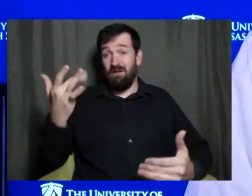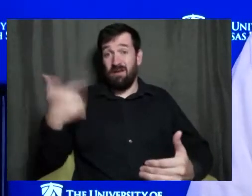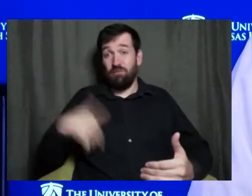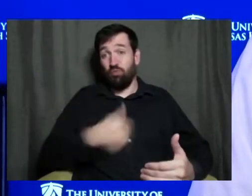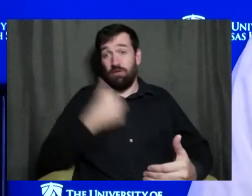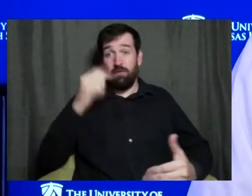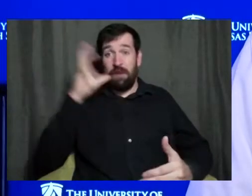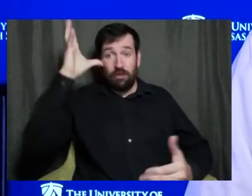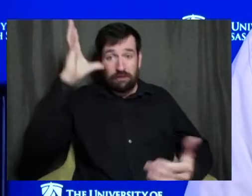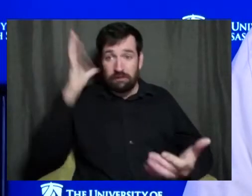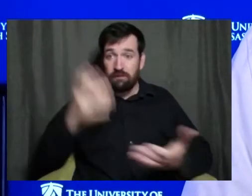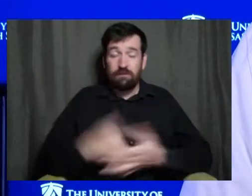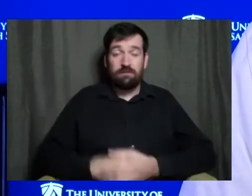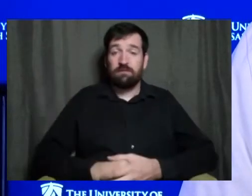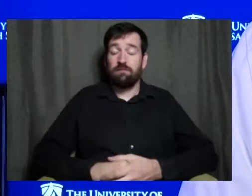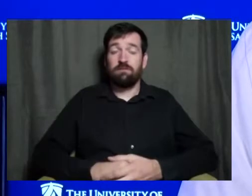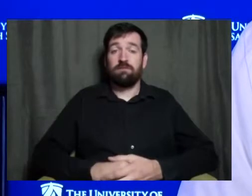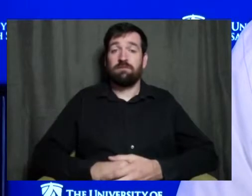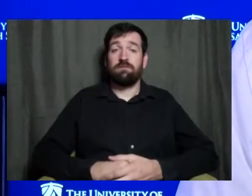don't want the